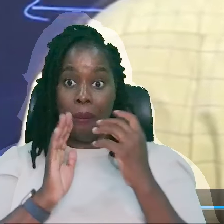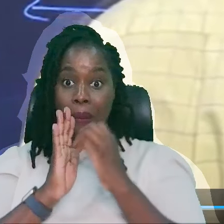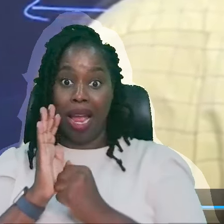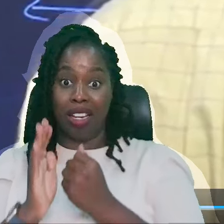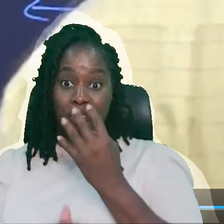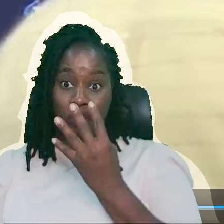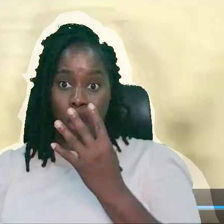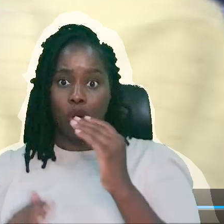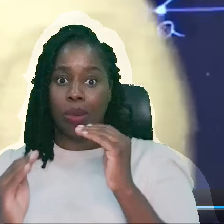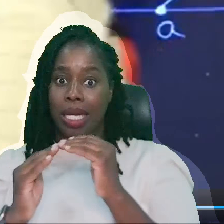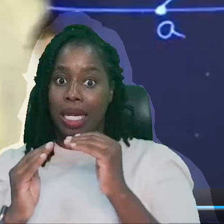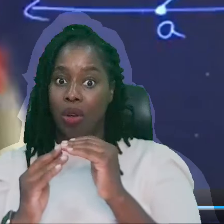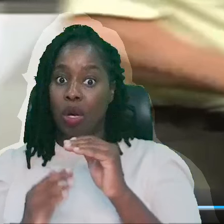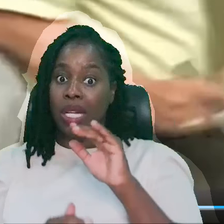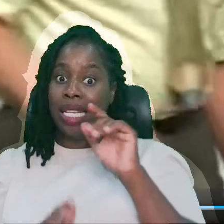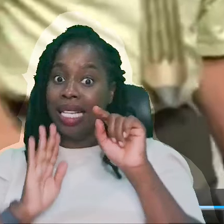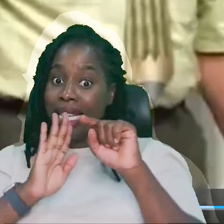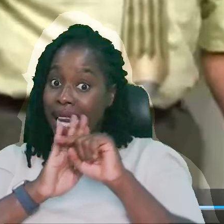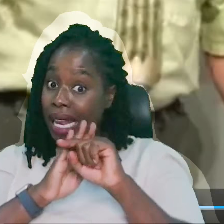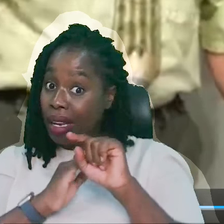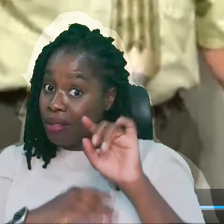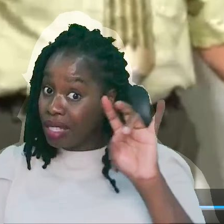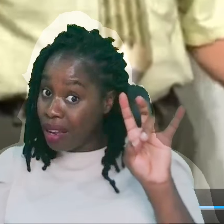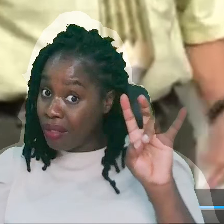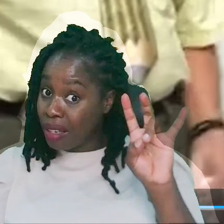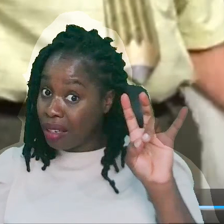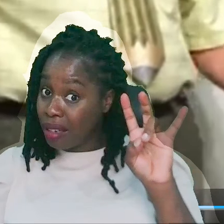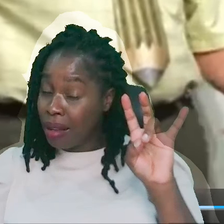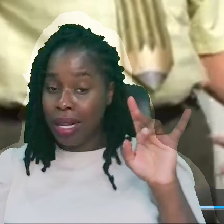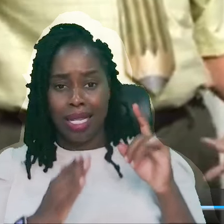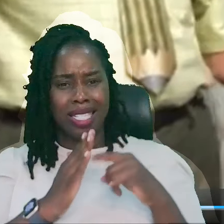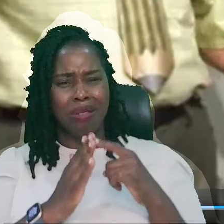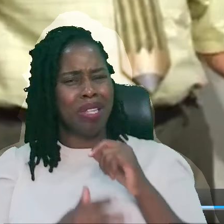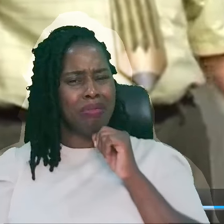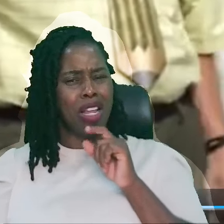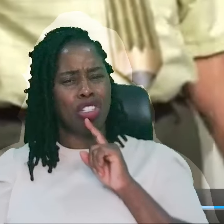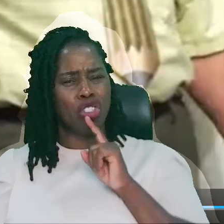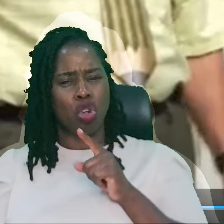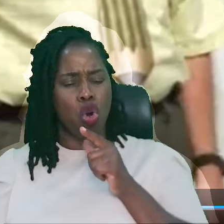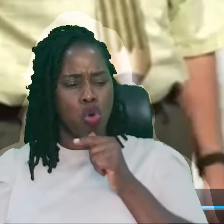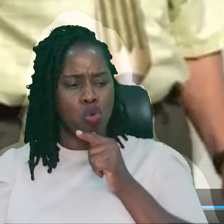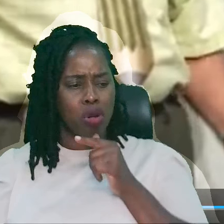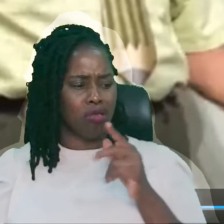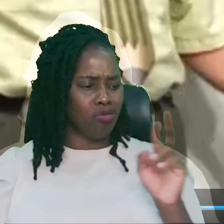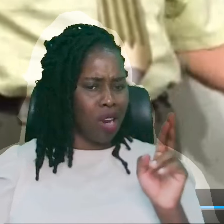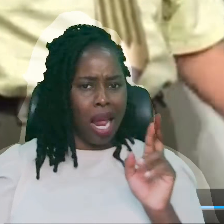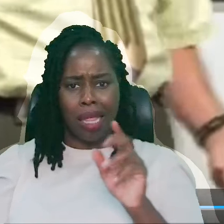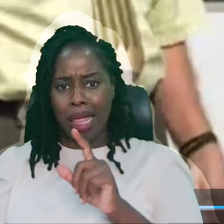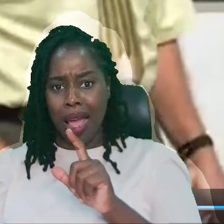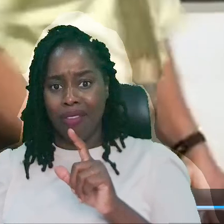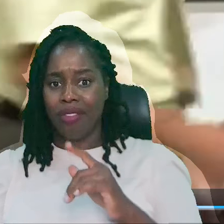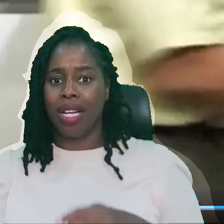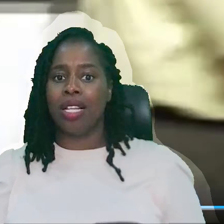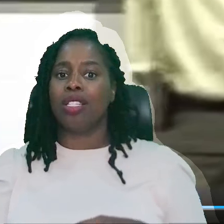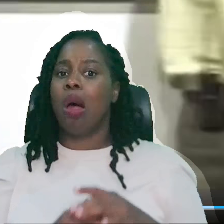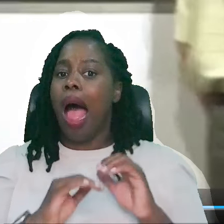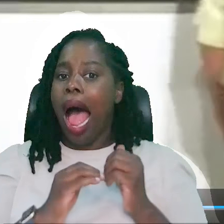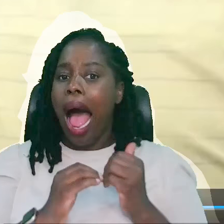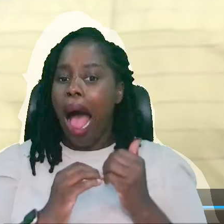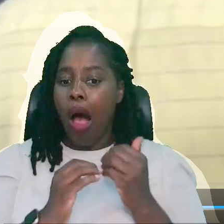we get -7. Well, sometimes we're not sure which one's on the right and which one's on the left, so there's a way to overcome